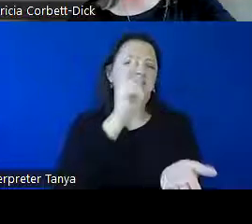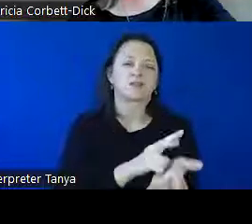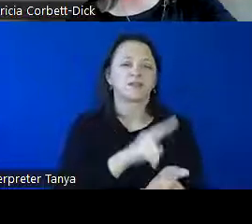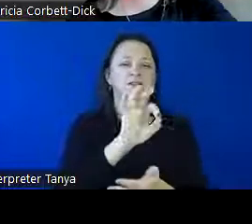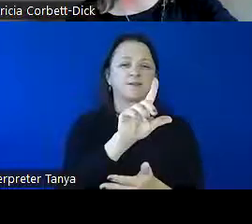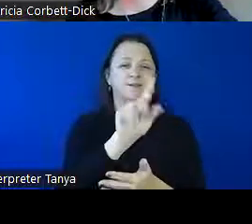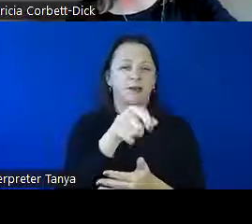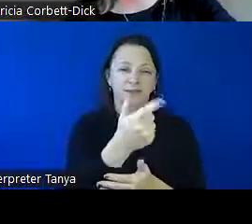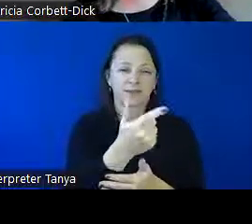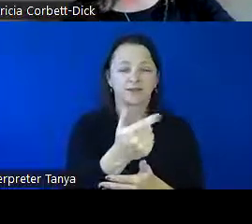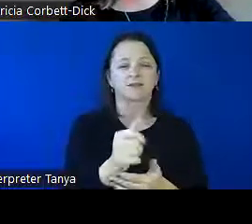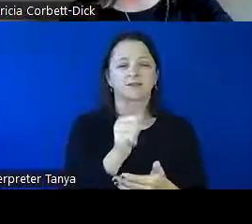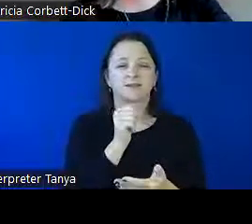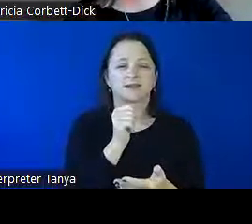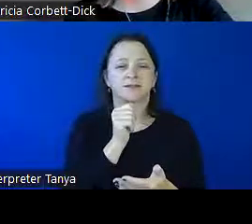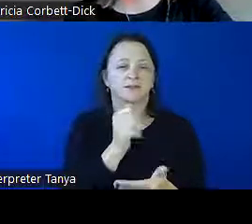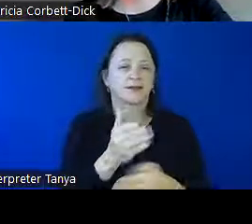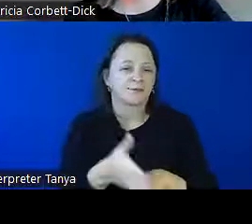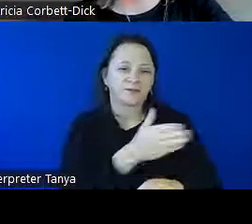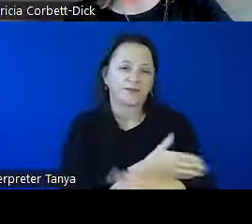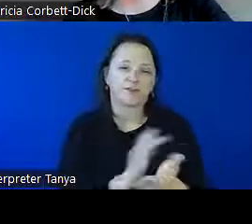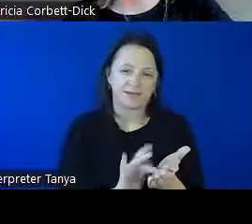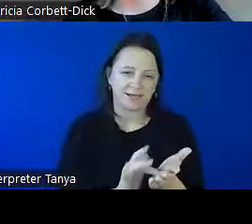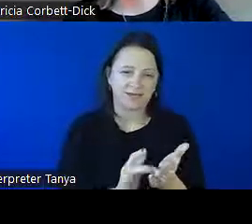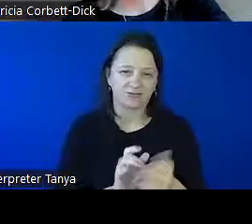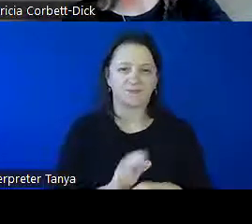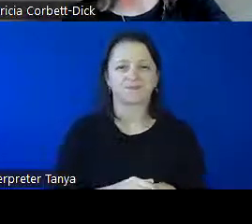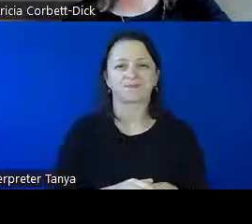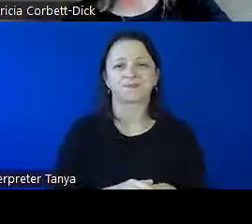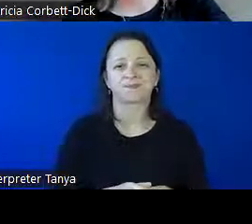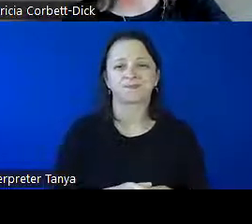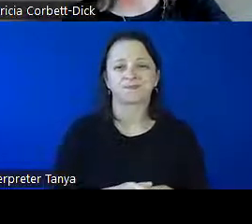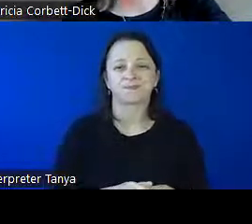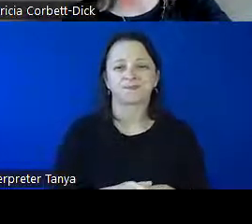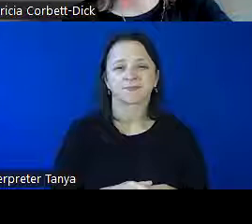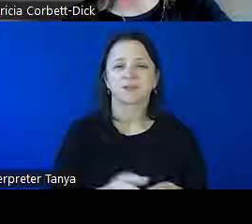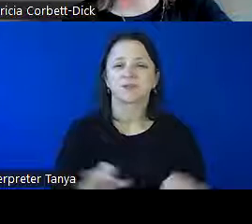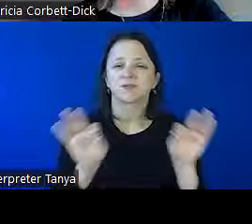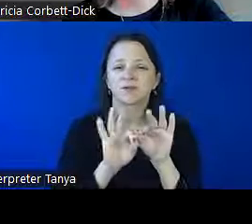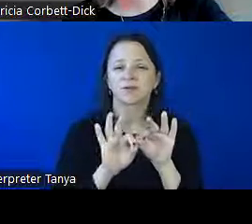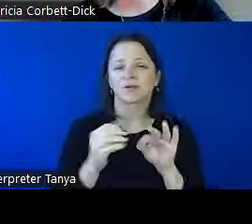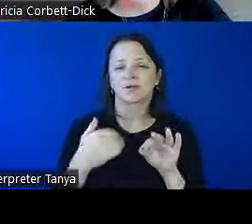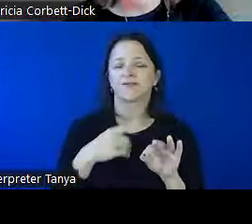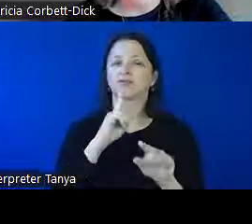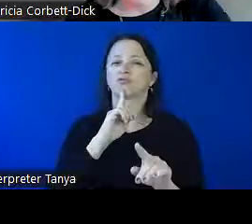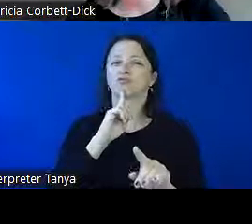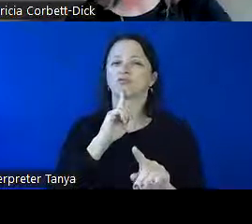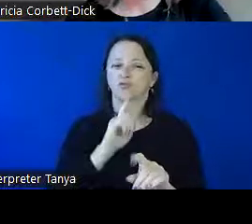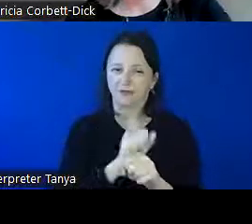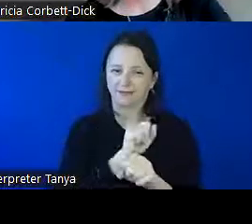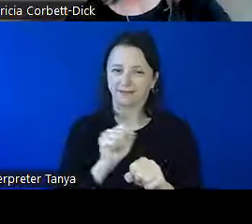medication, and communication skills aren't improved with medication. So it's important to have realistic